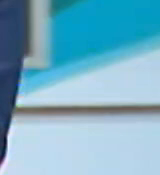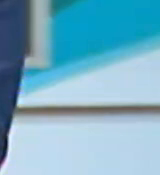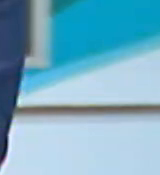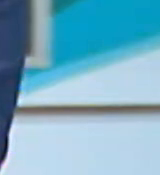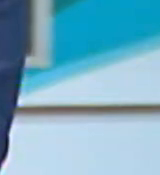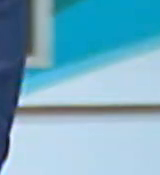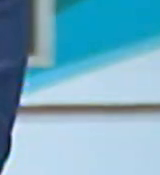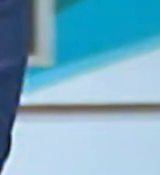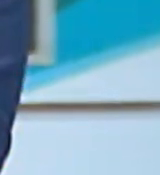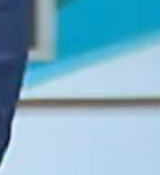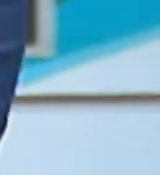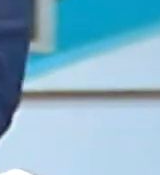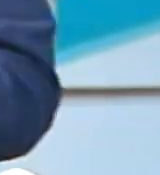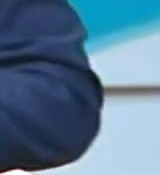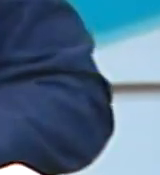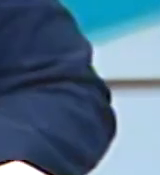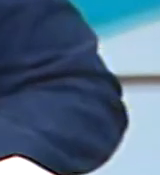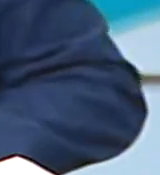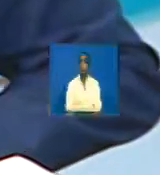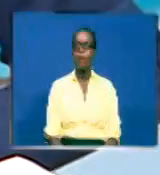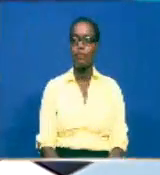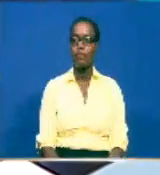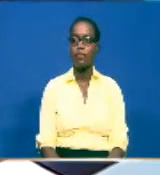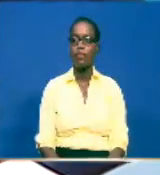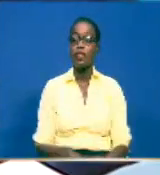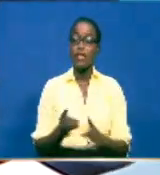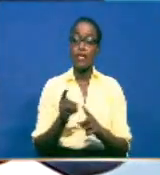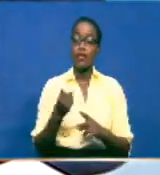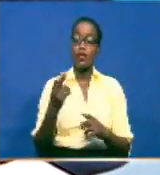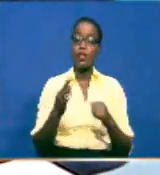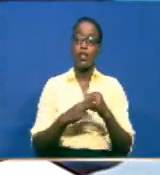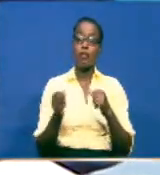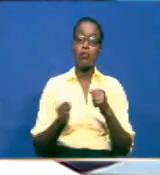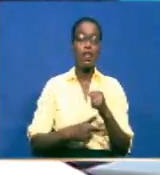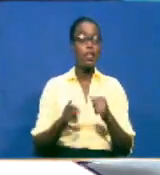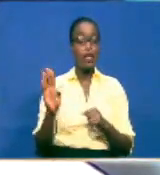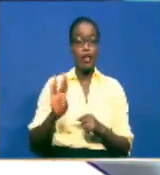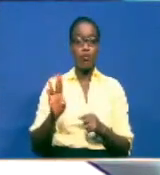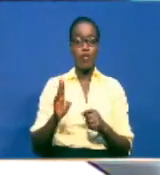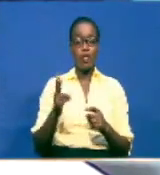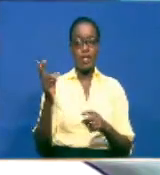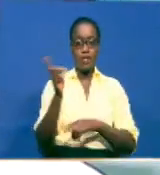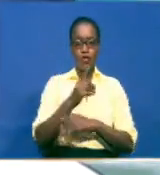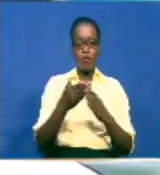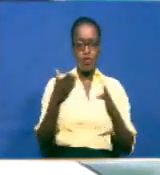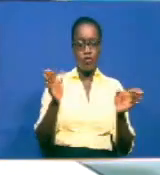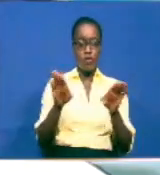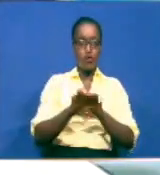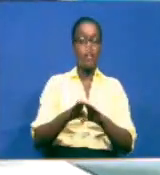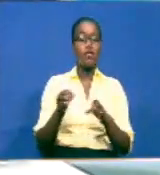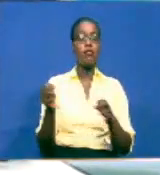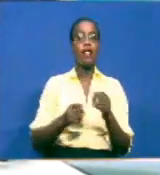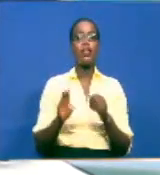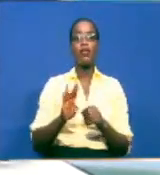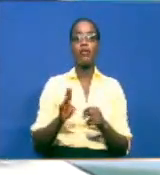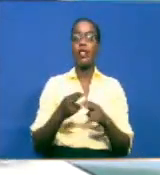It is 28th of April, just 2 days to the close of this month. Good morning. My name is Ben Troy-Njue,